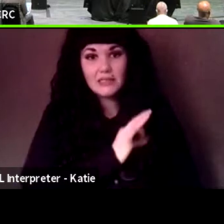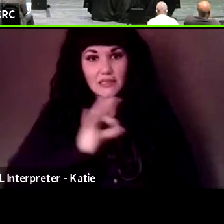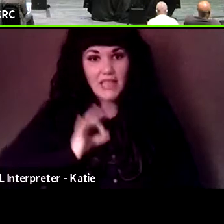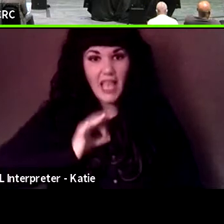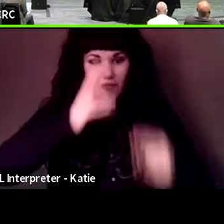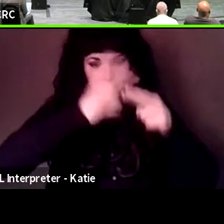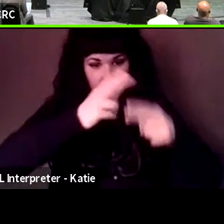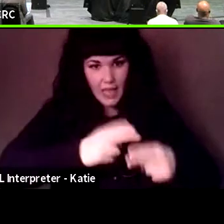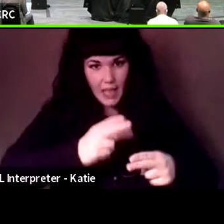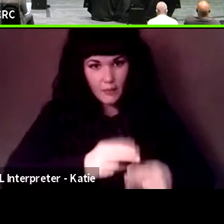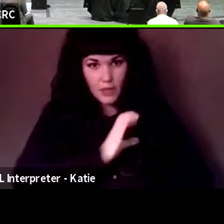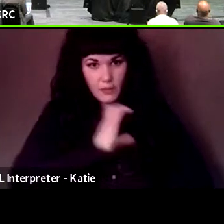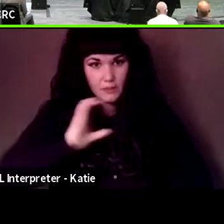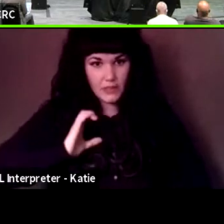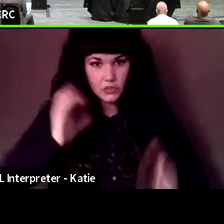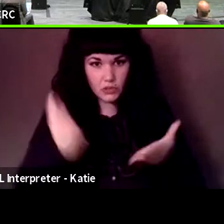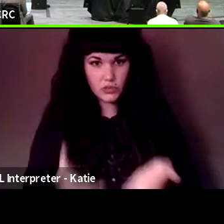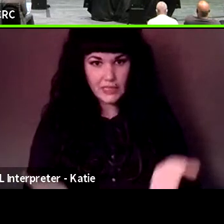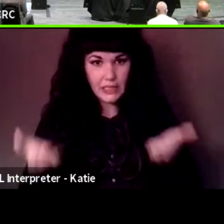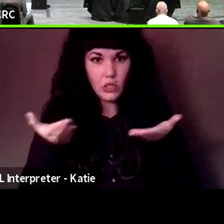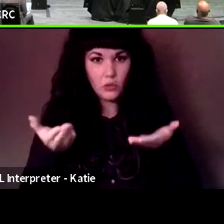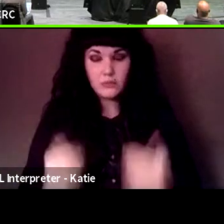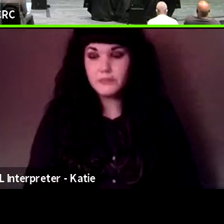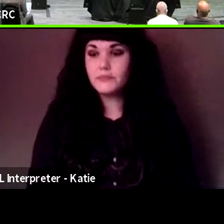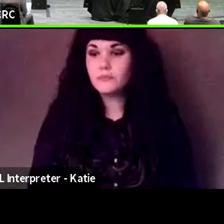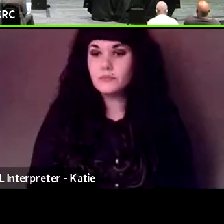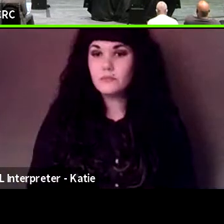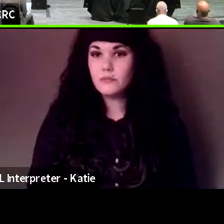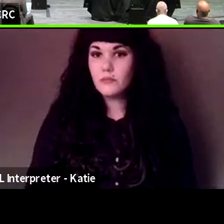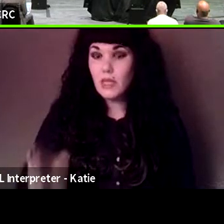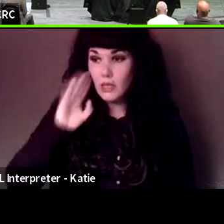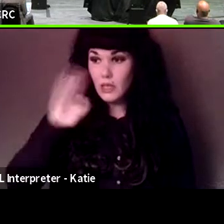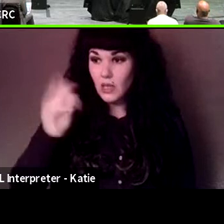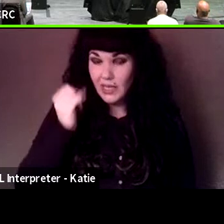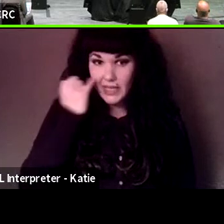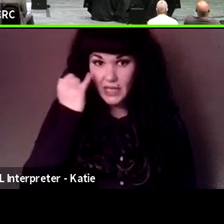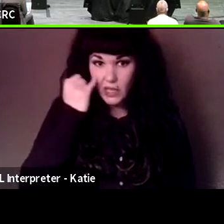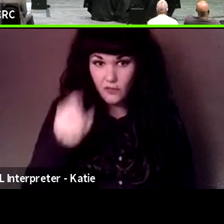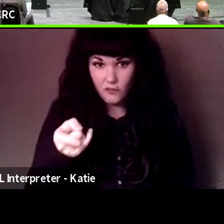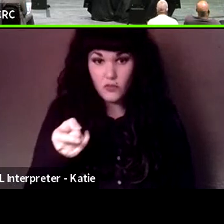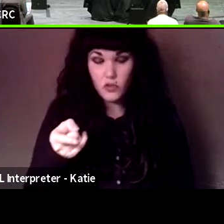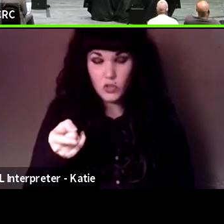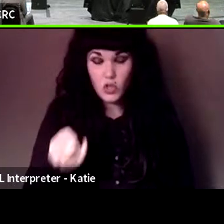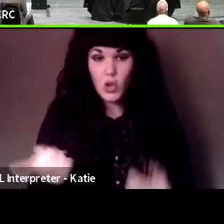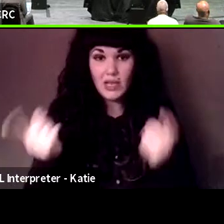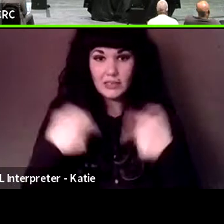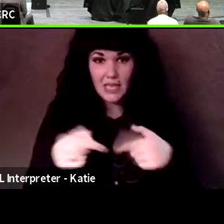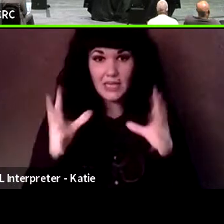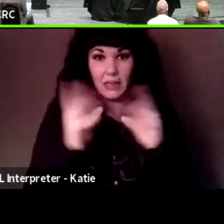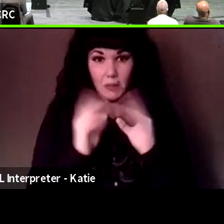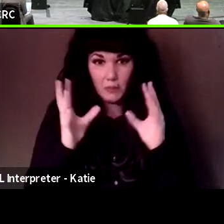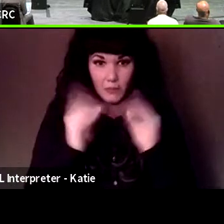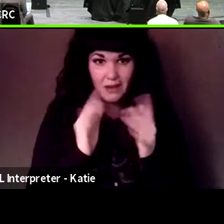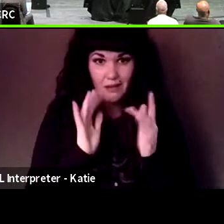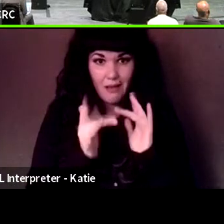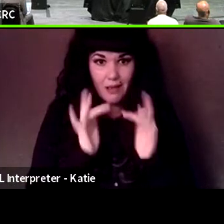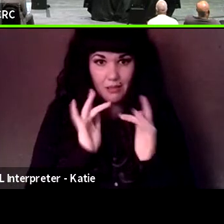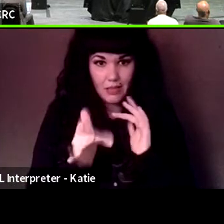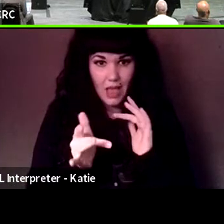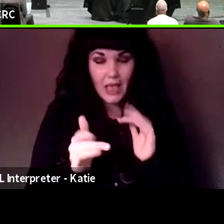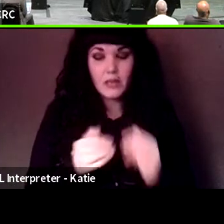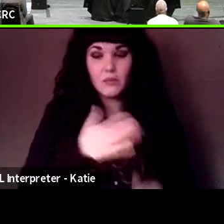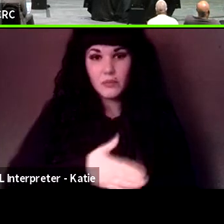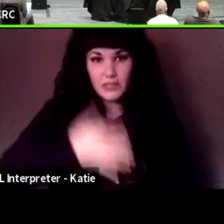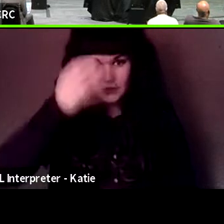Commissioners, when I call your name. If you are attending the meeting remotely, please announce during roll call that you are attending remotely. And unless your absence is